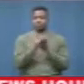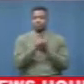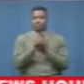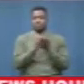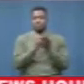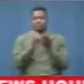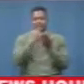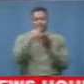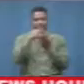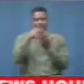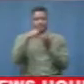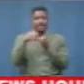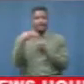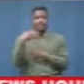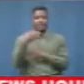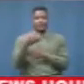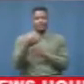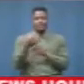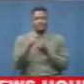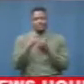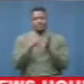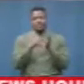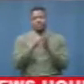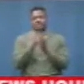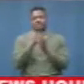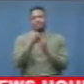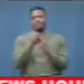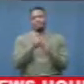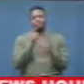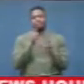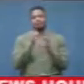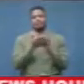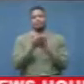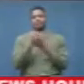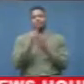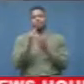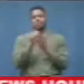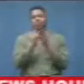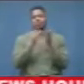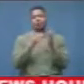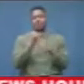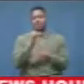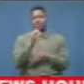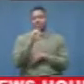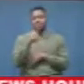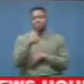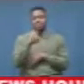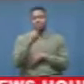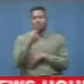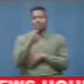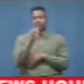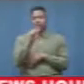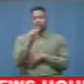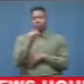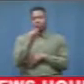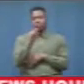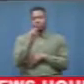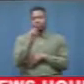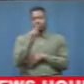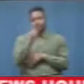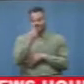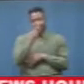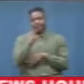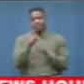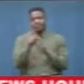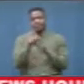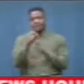in the application, struck it out as withdrawn by the lawyer. ACP Dr. Agojo and Dr. Mark Palm and